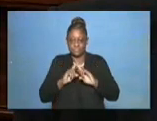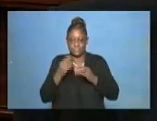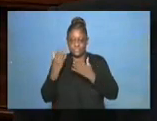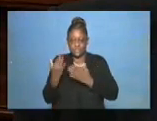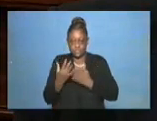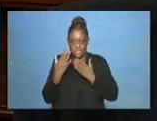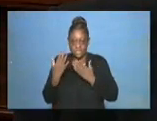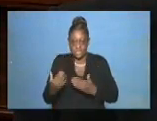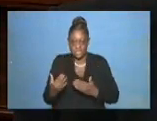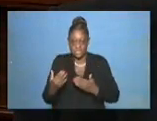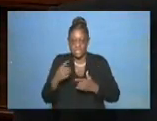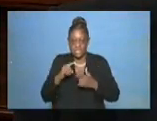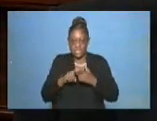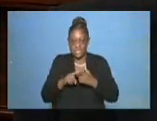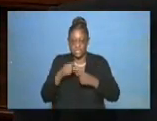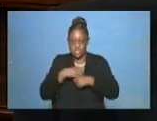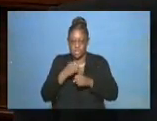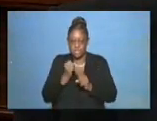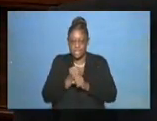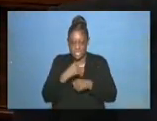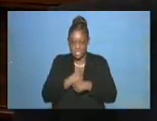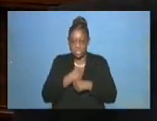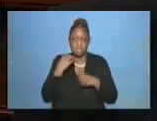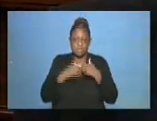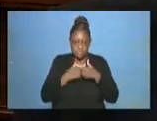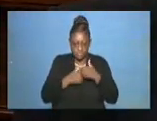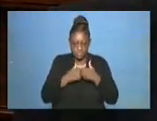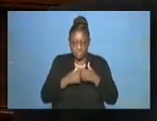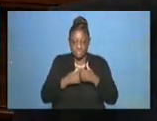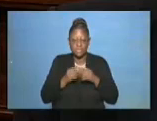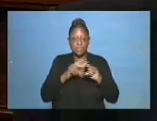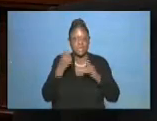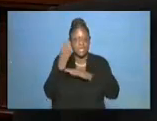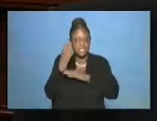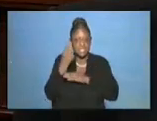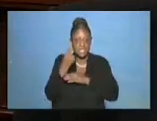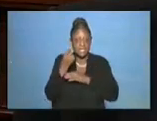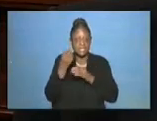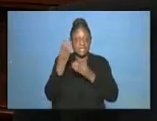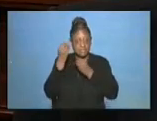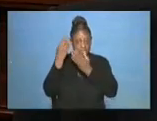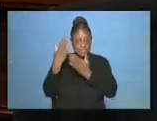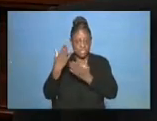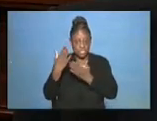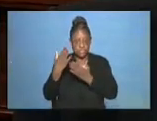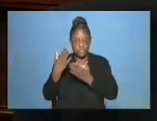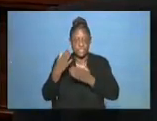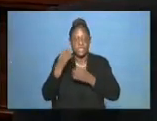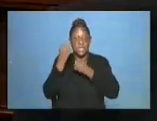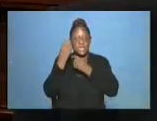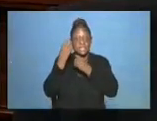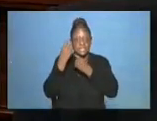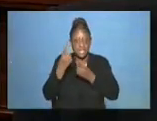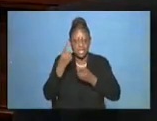to make these cheap political shots. Understand what the facts are. They're still unfolding. Understand